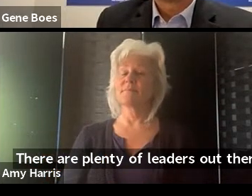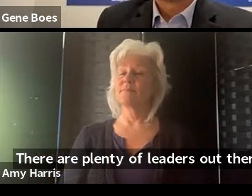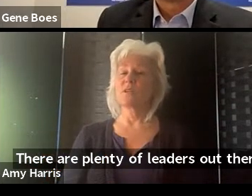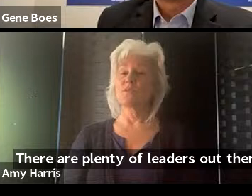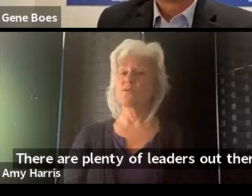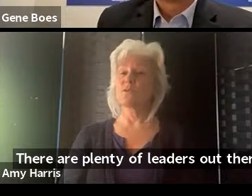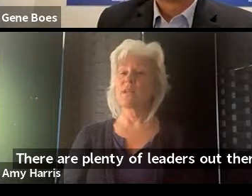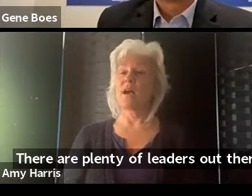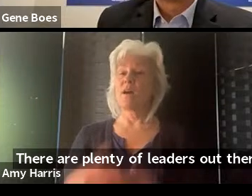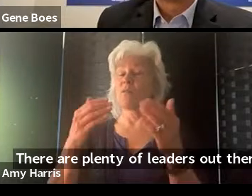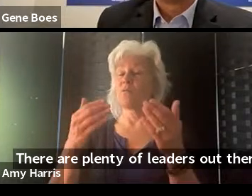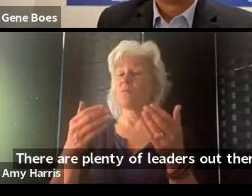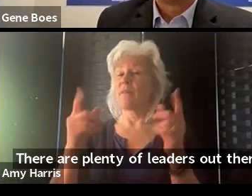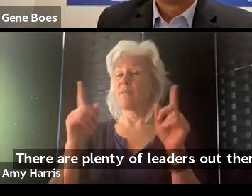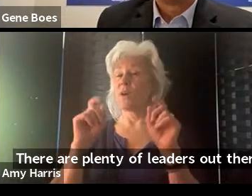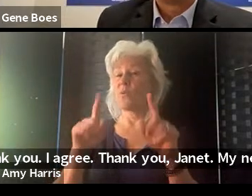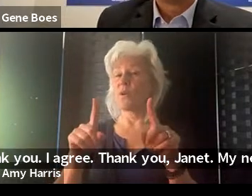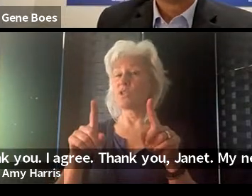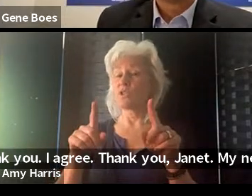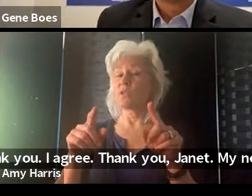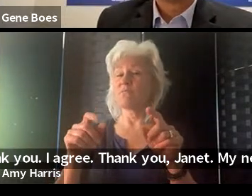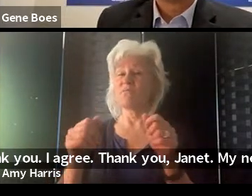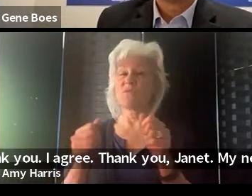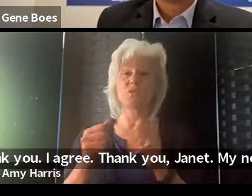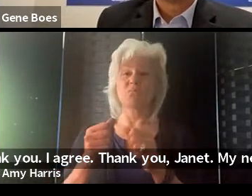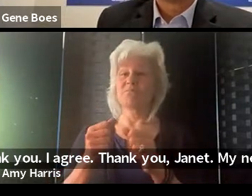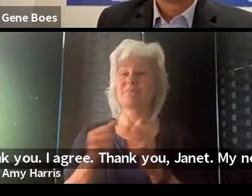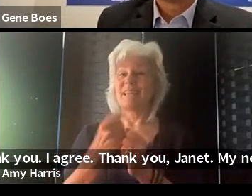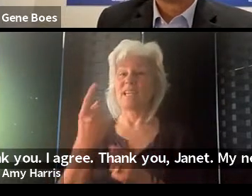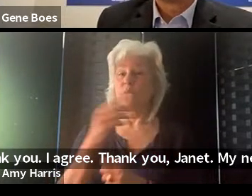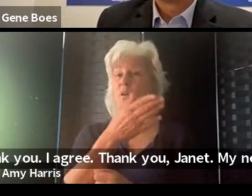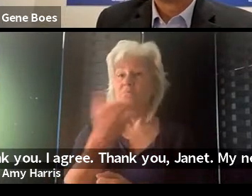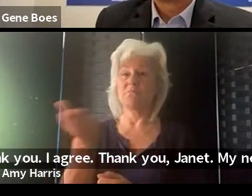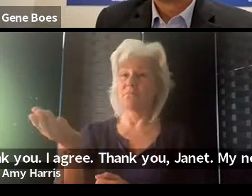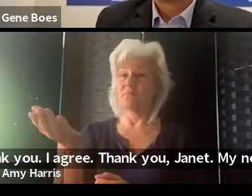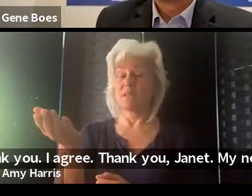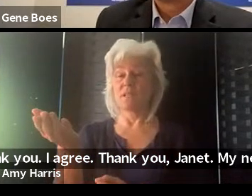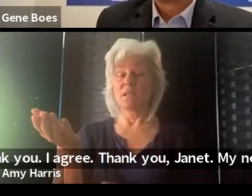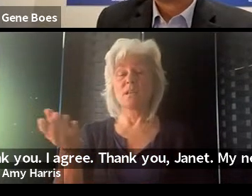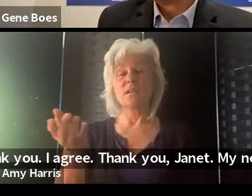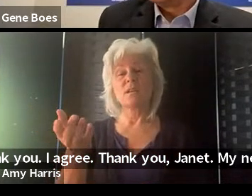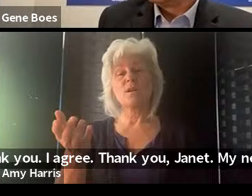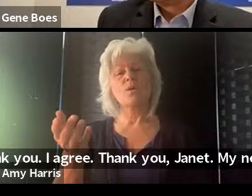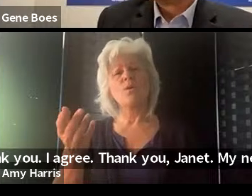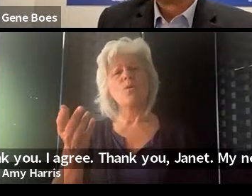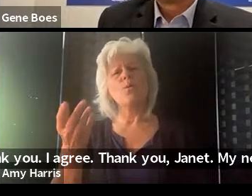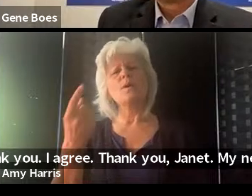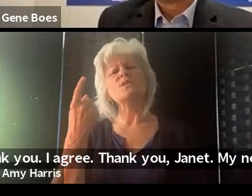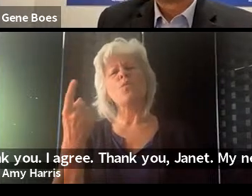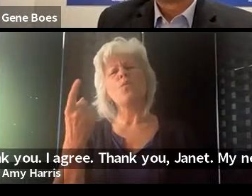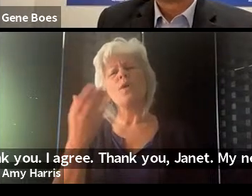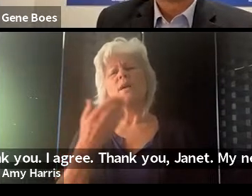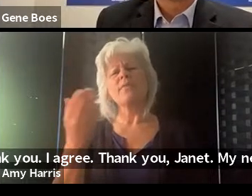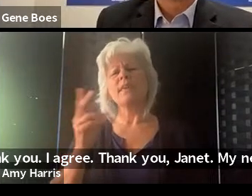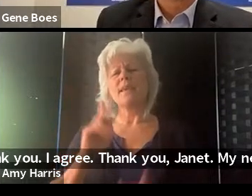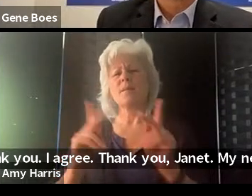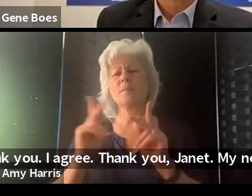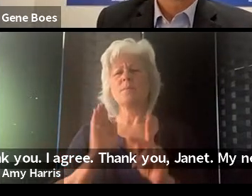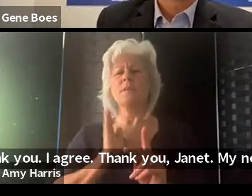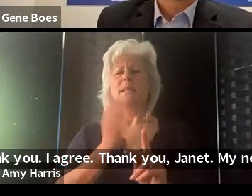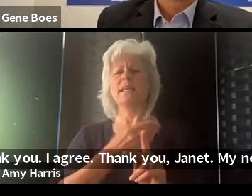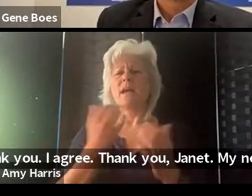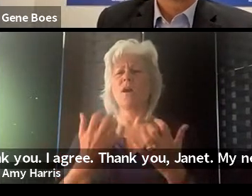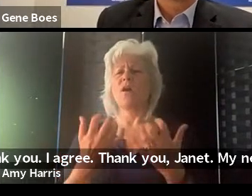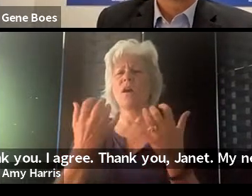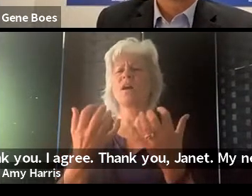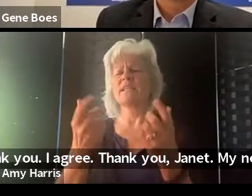for any one of you, Bill, Janet, Senator Evans, what is one thing people in our audience could